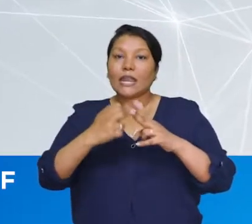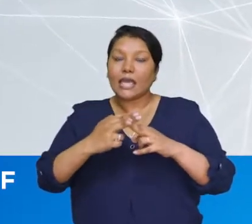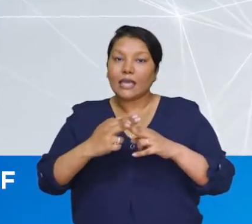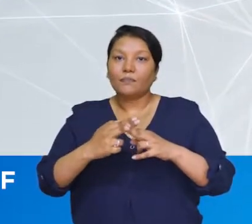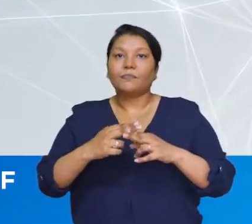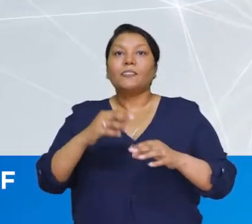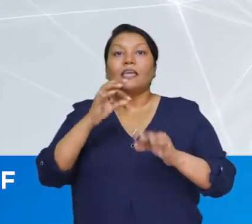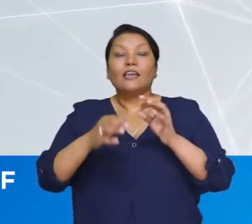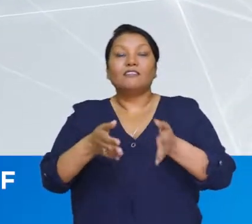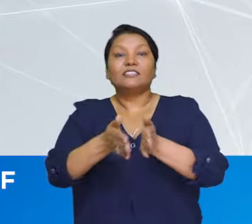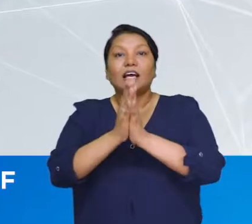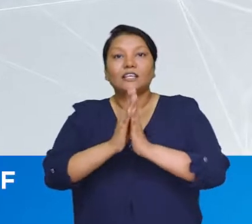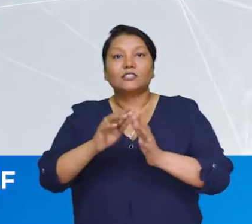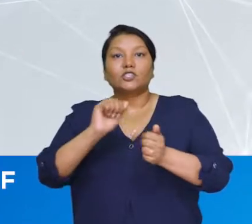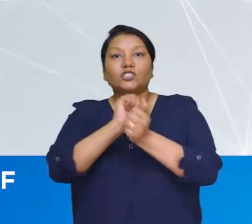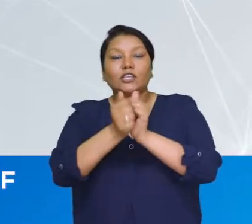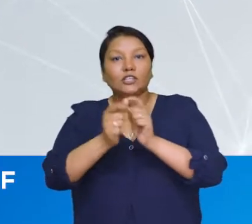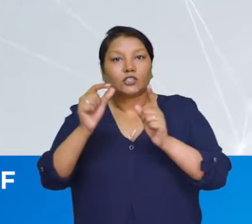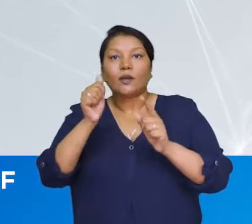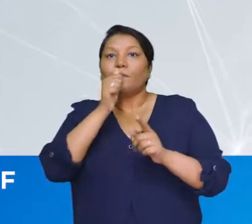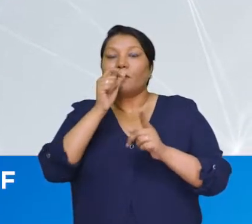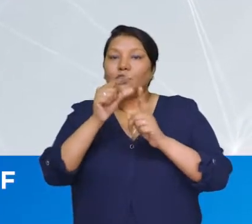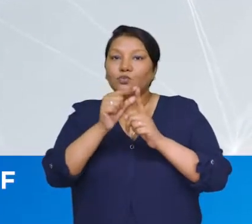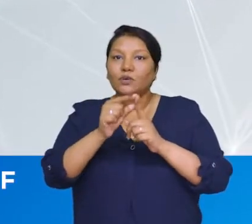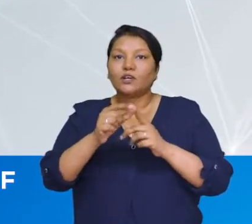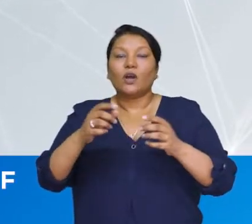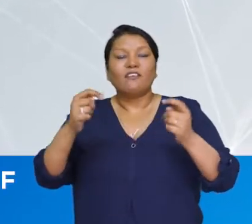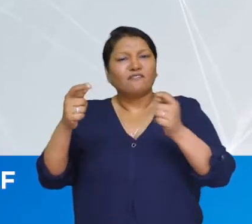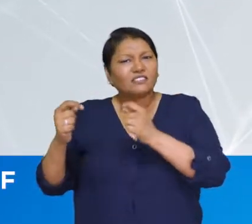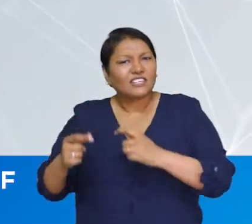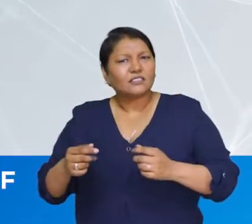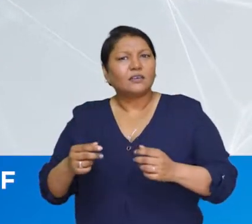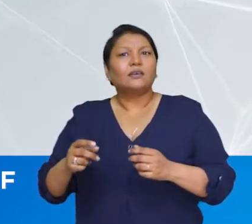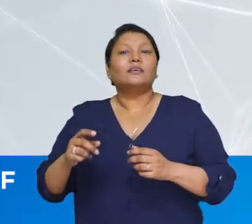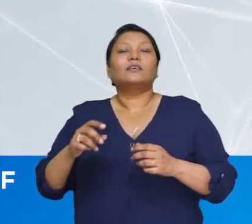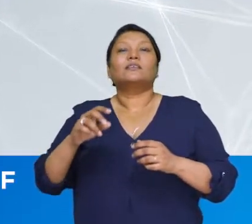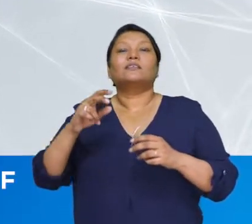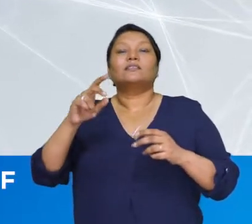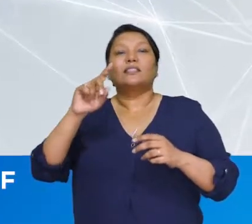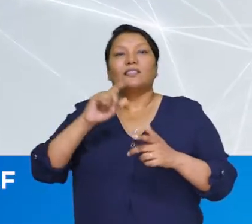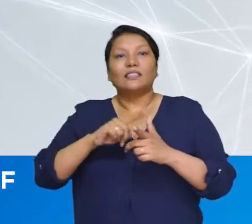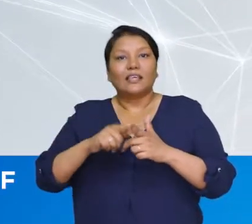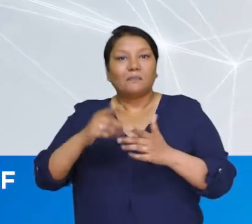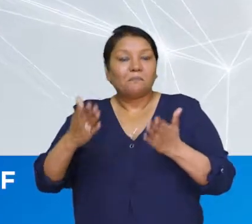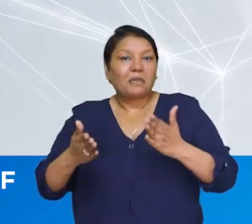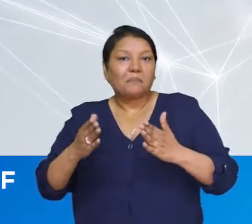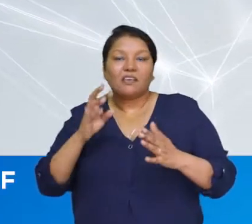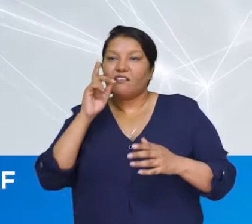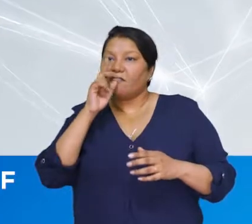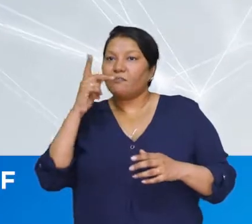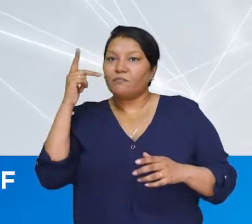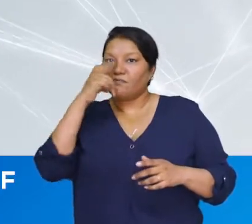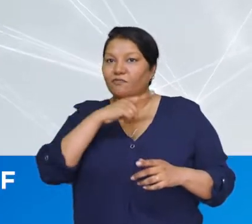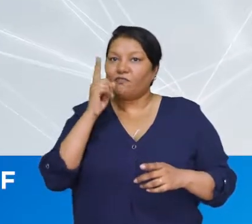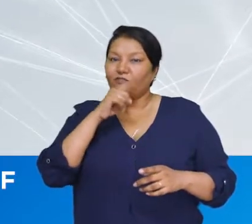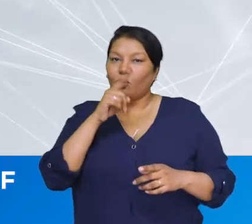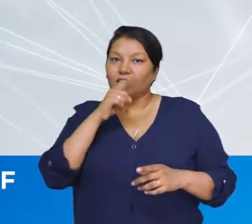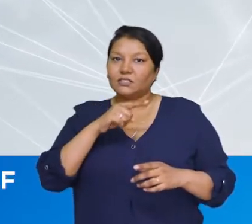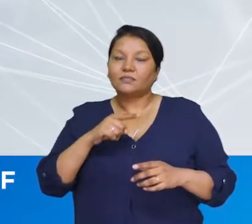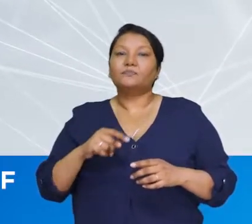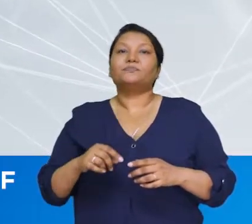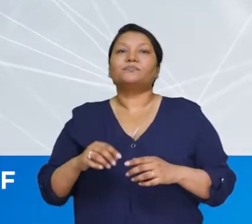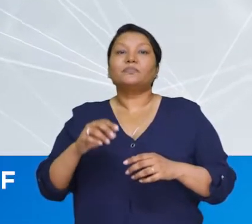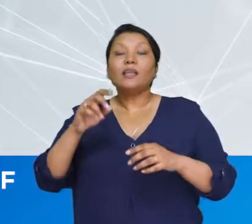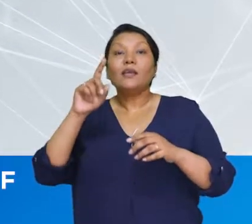urgent, that's also a telltale sign that it's probably a scam. Having a strong password can help prevent your accounts from being hacked,